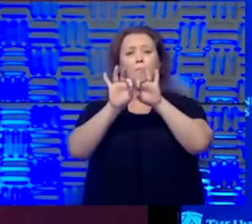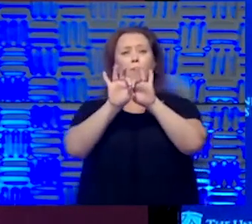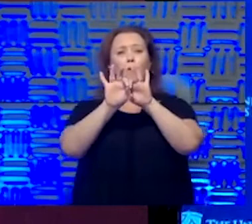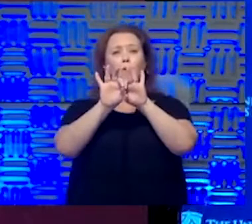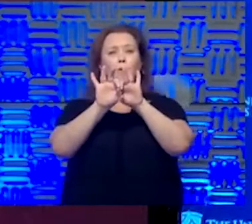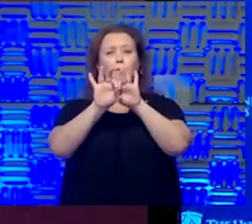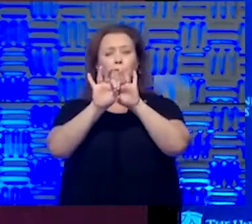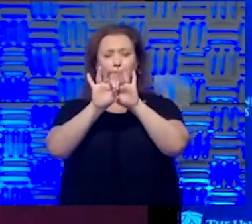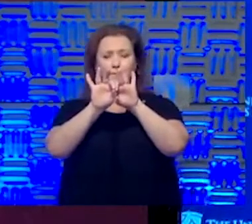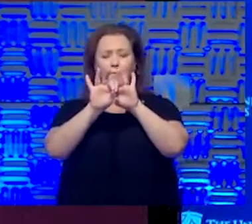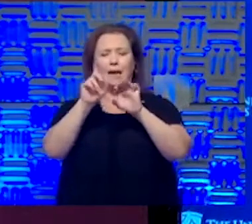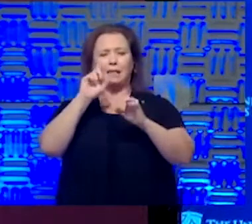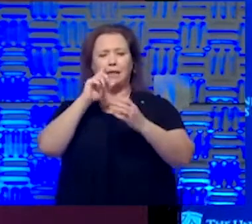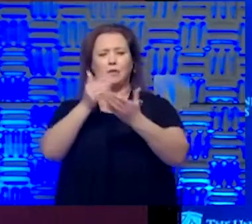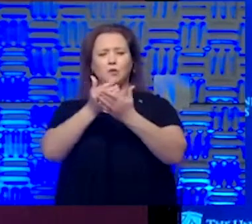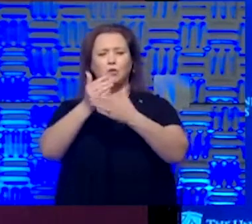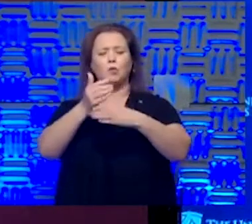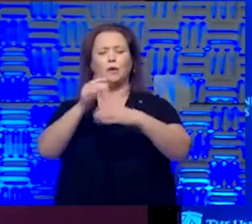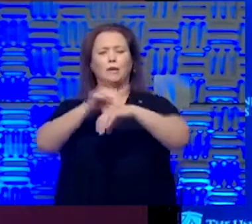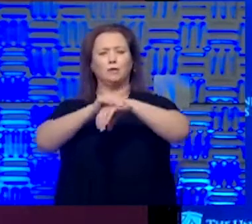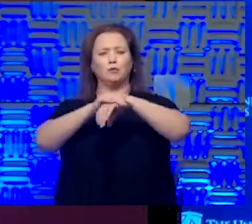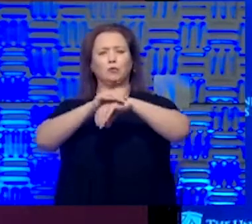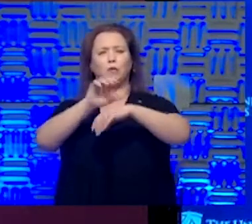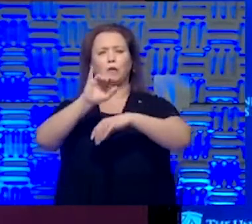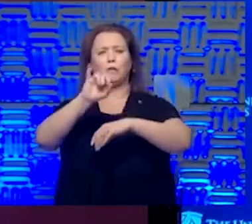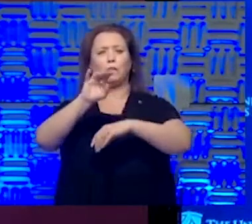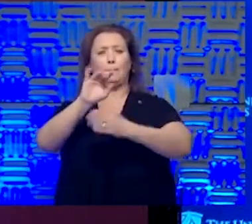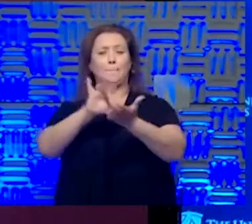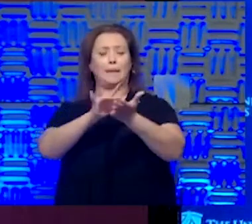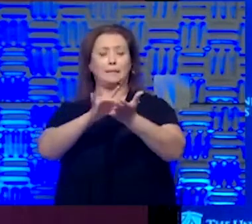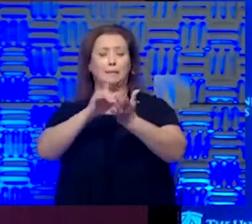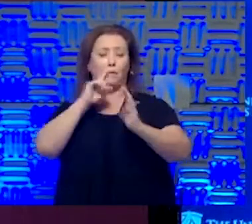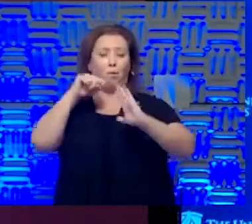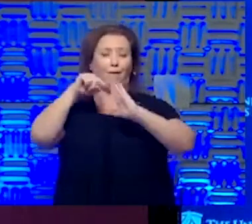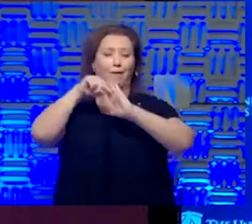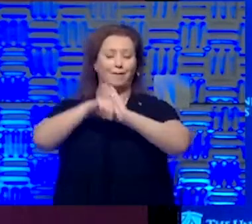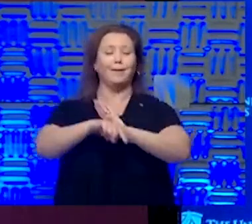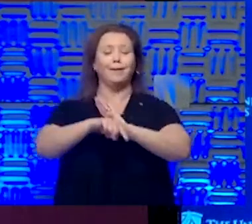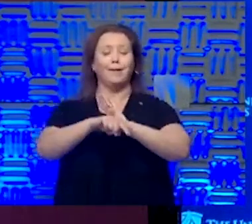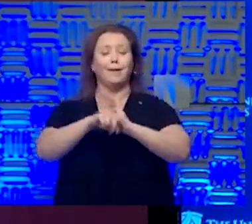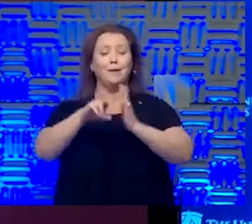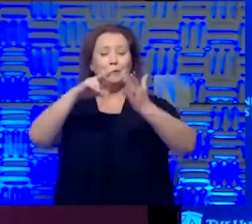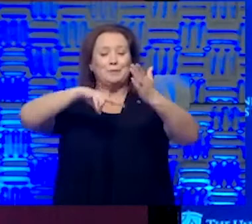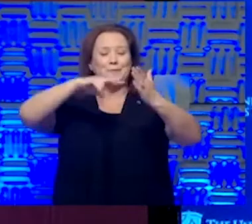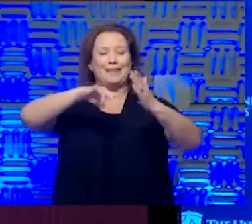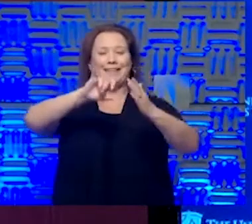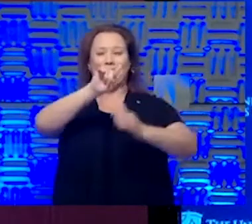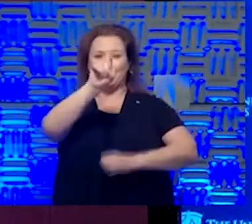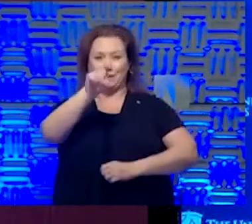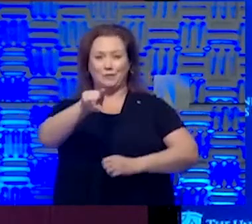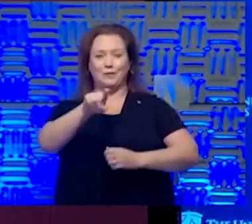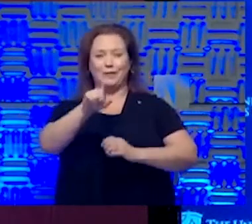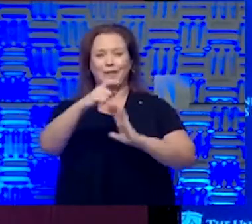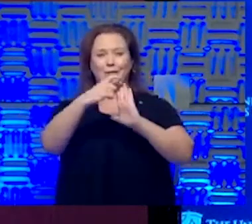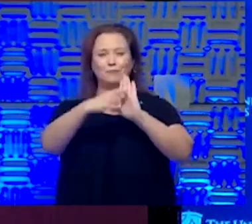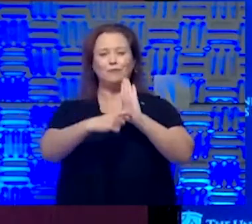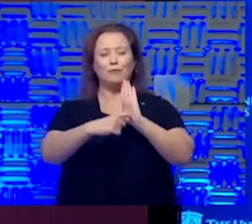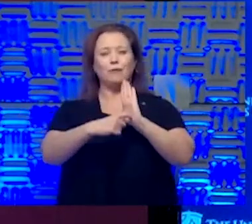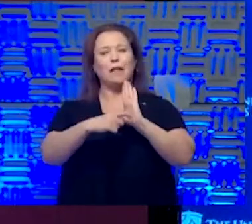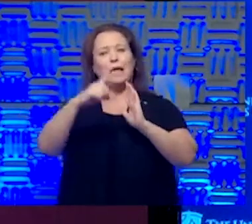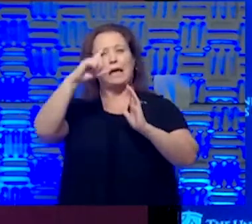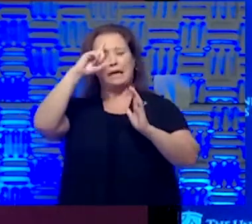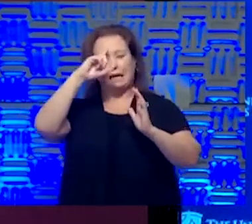England Journal is still open access. And so if somebody wanted to really dig into that question, you could look at that. And I think it would